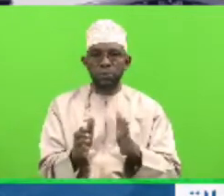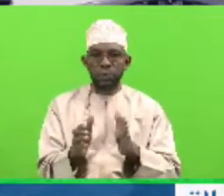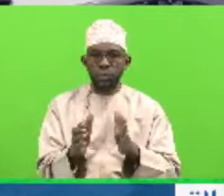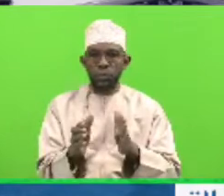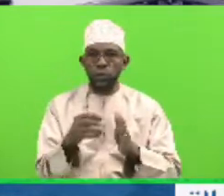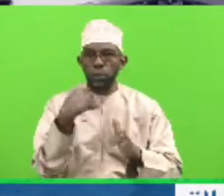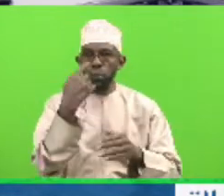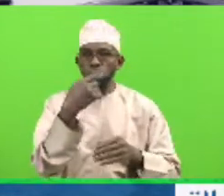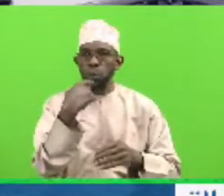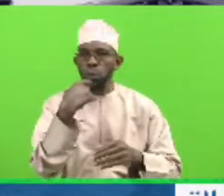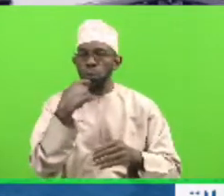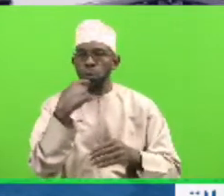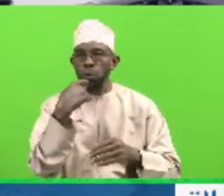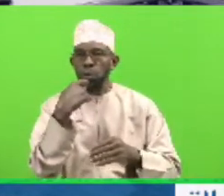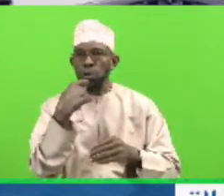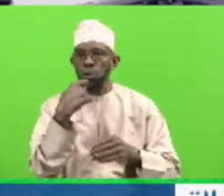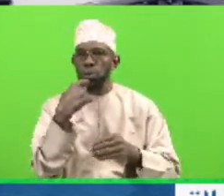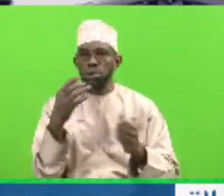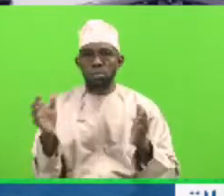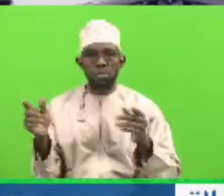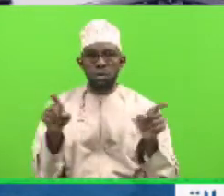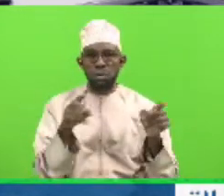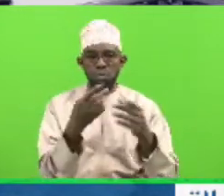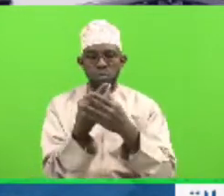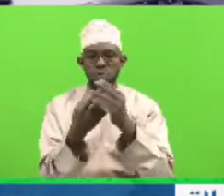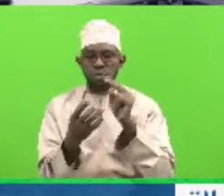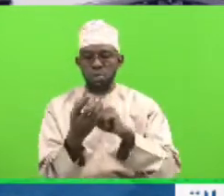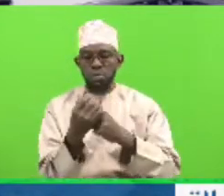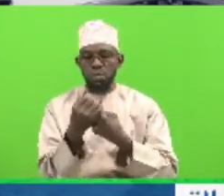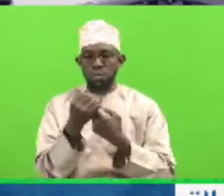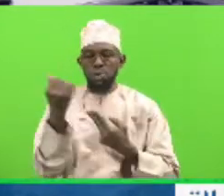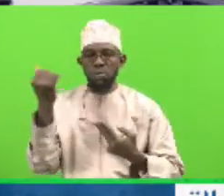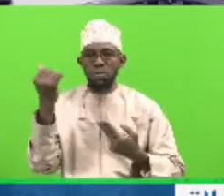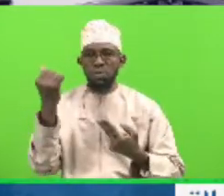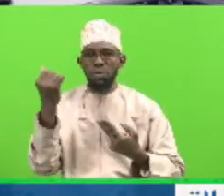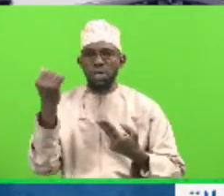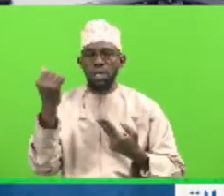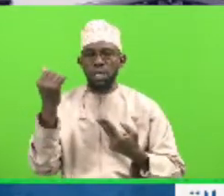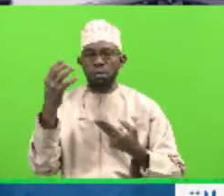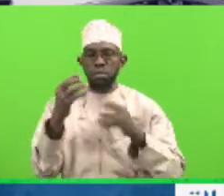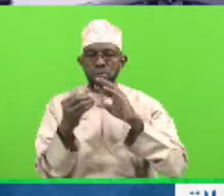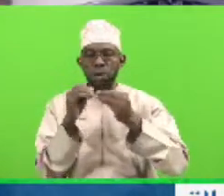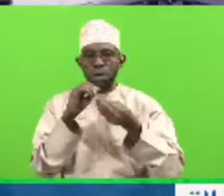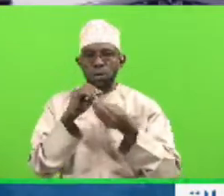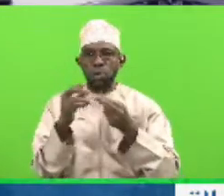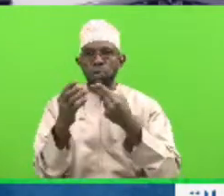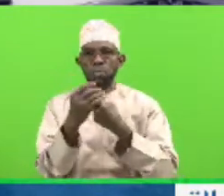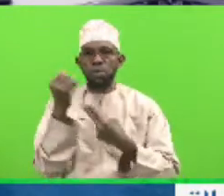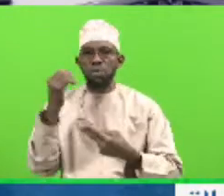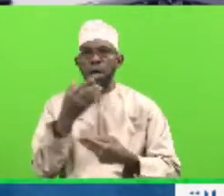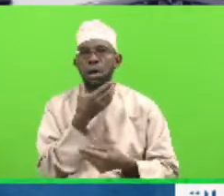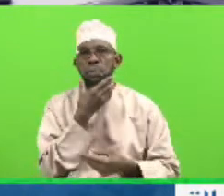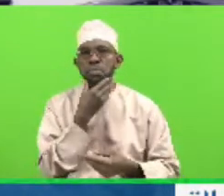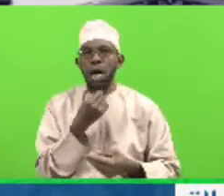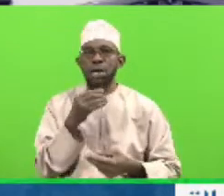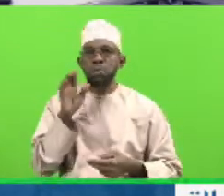who is attracted sexually and or romantically to both men and